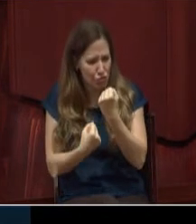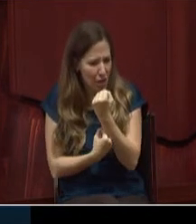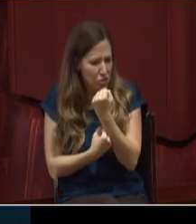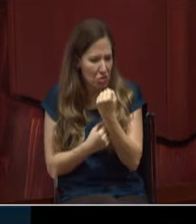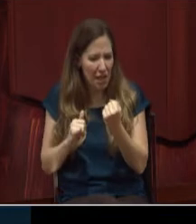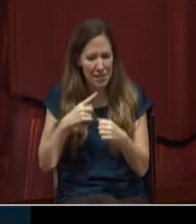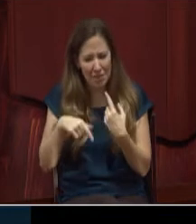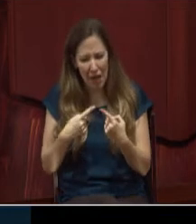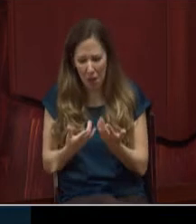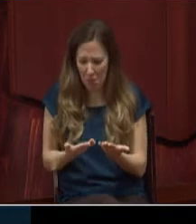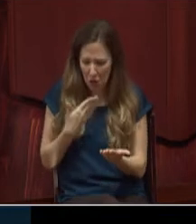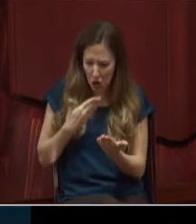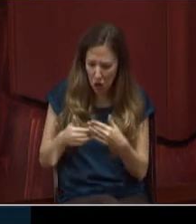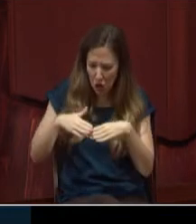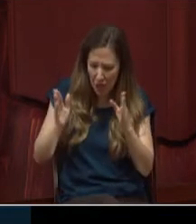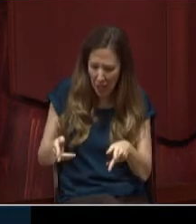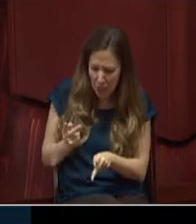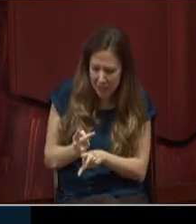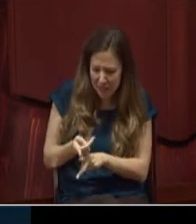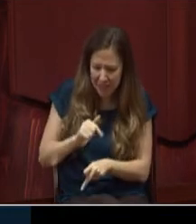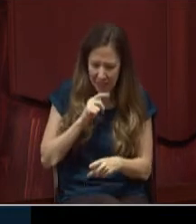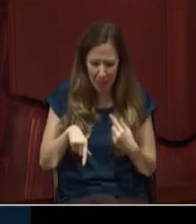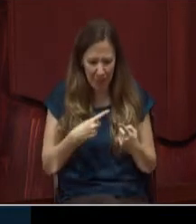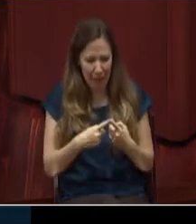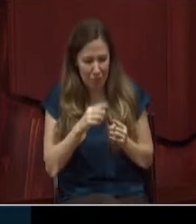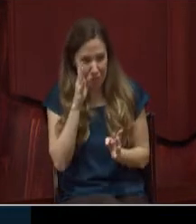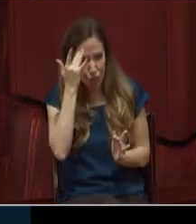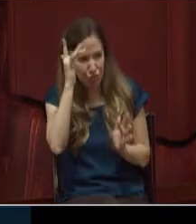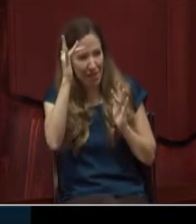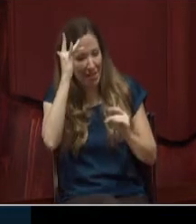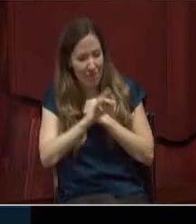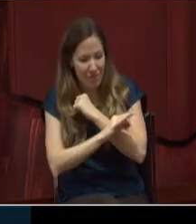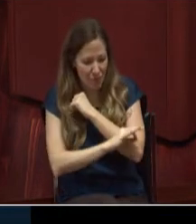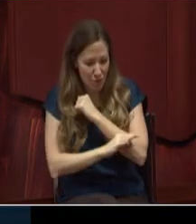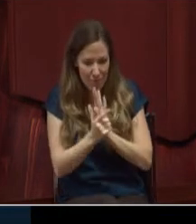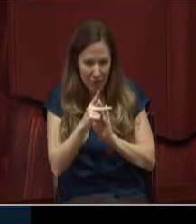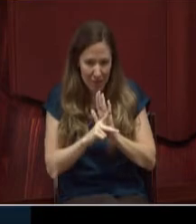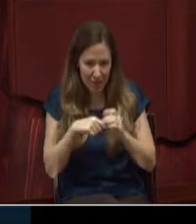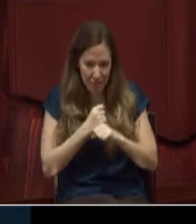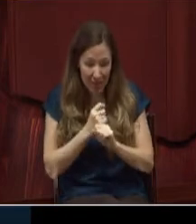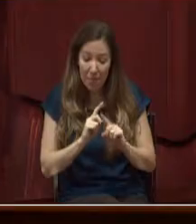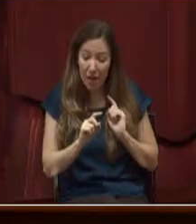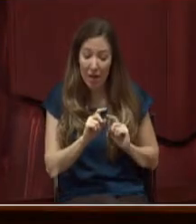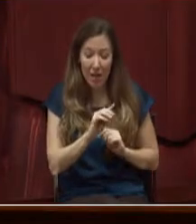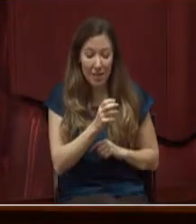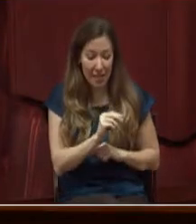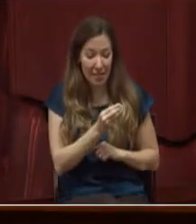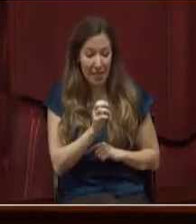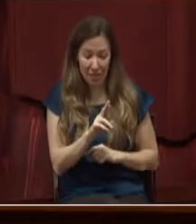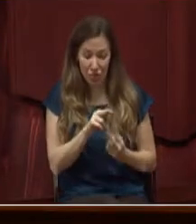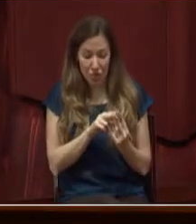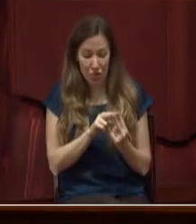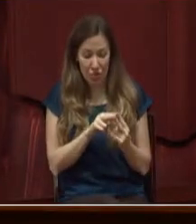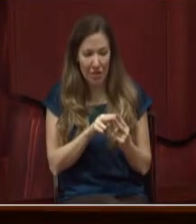good housekeeping than it is brilliant foreign policy making. But both Nixon and Kissinger, because of their previous experiences, they realized